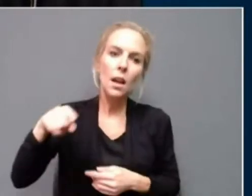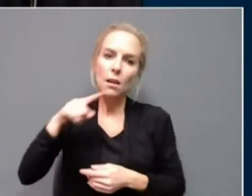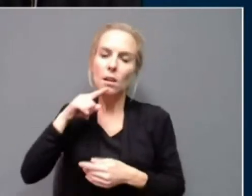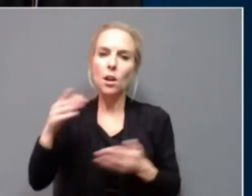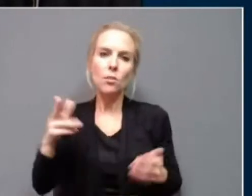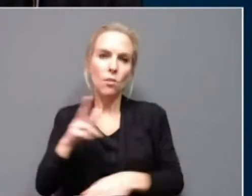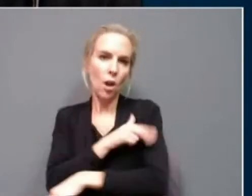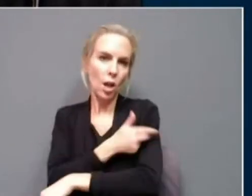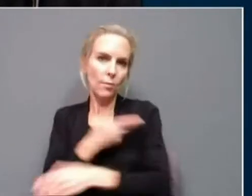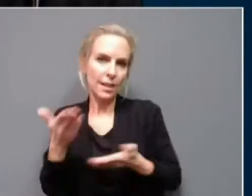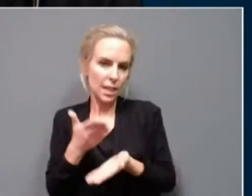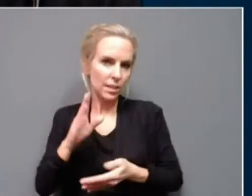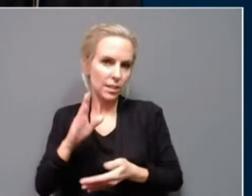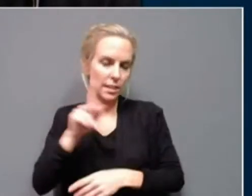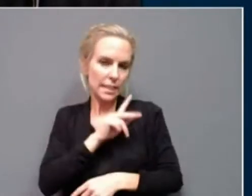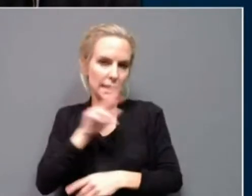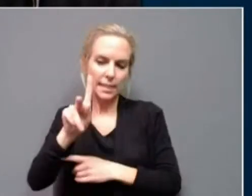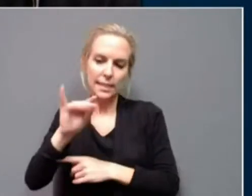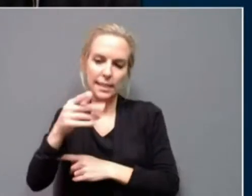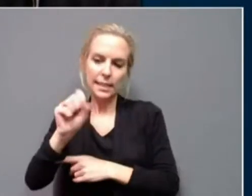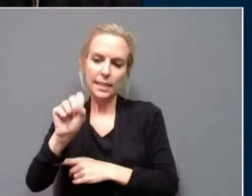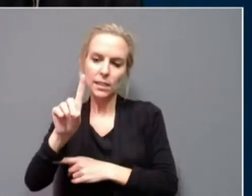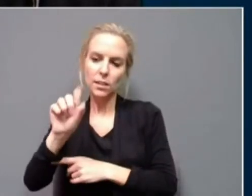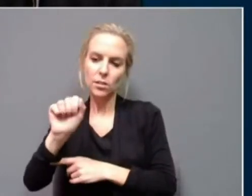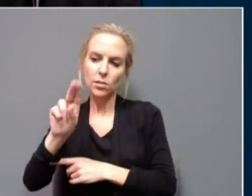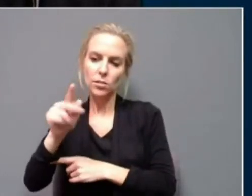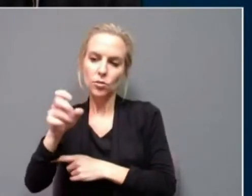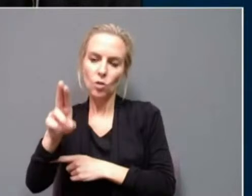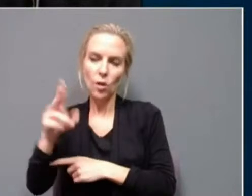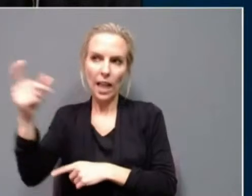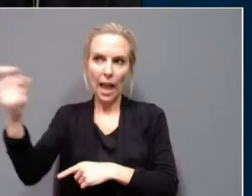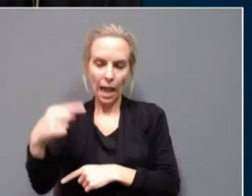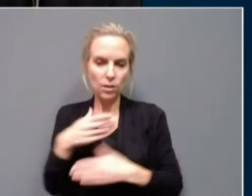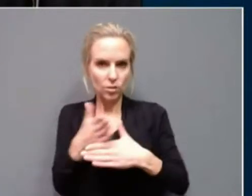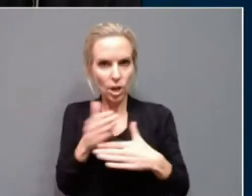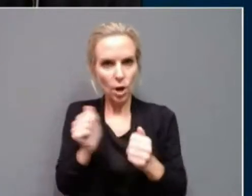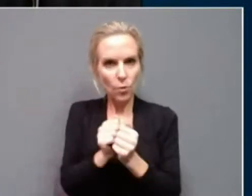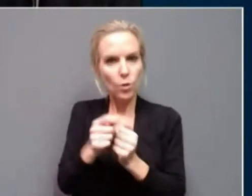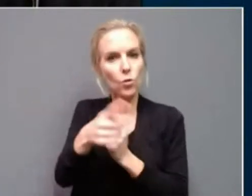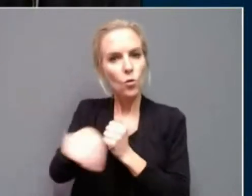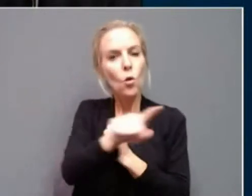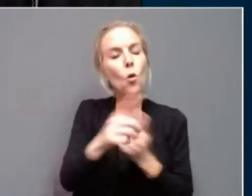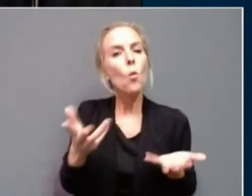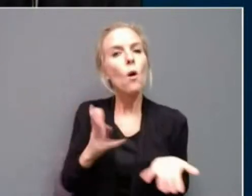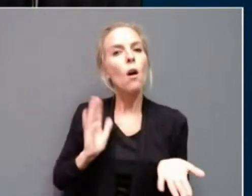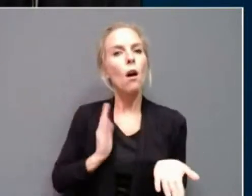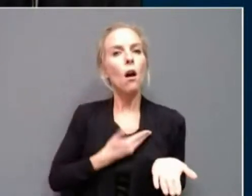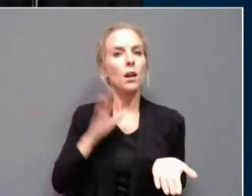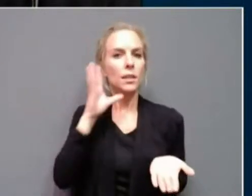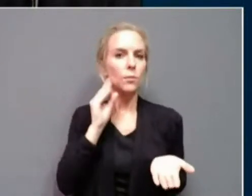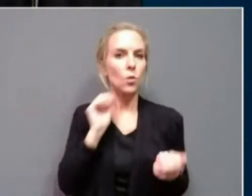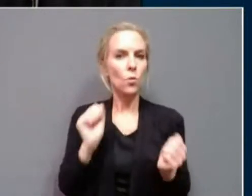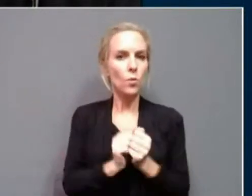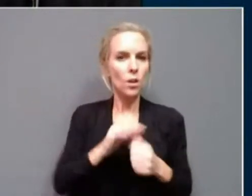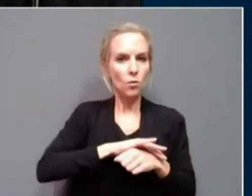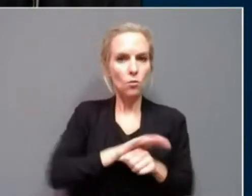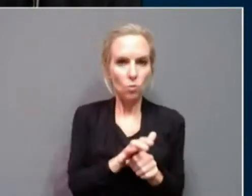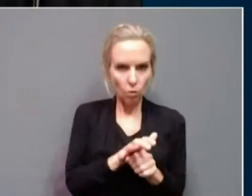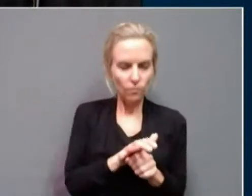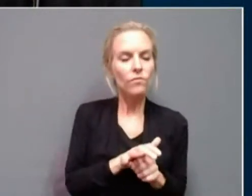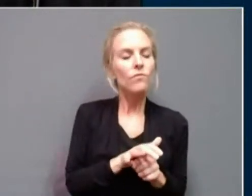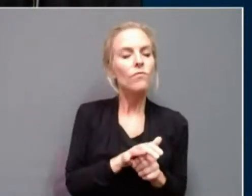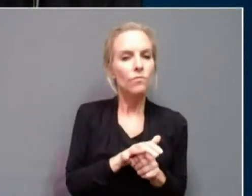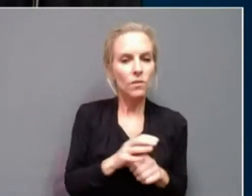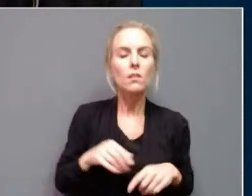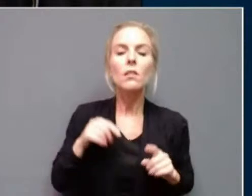Daughters. We were asked to share some of our experiences that we are currently having with COVID-19. Here at King's Daughters, we had an